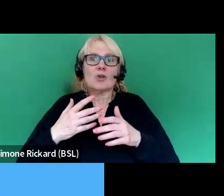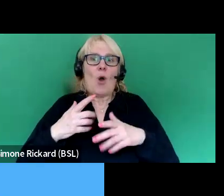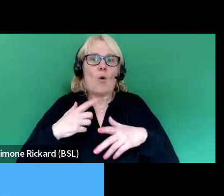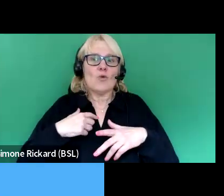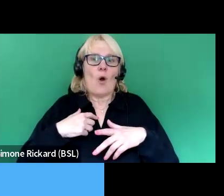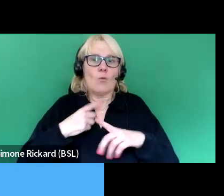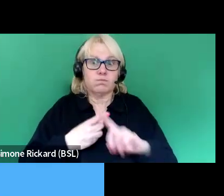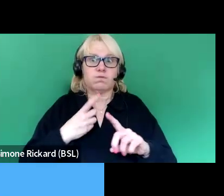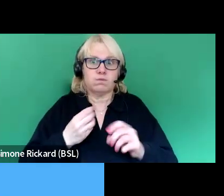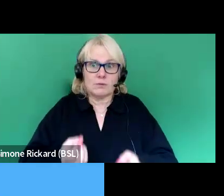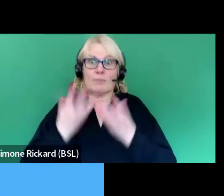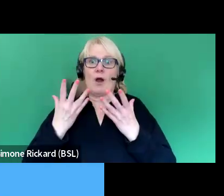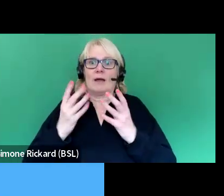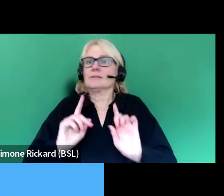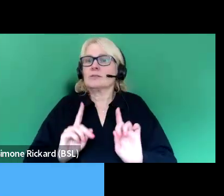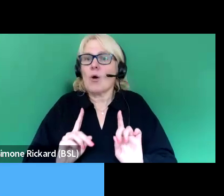surprises.